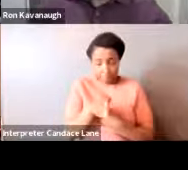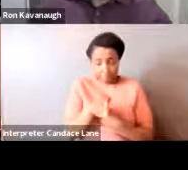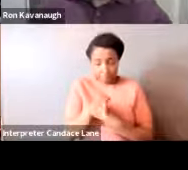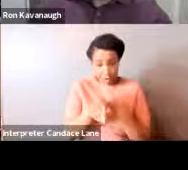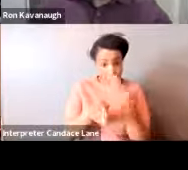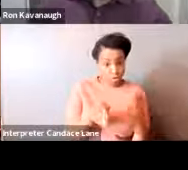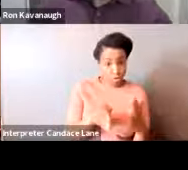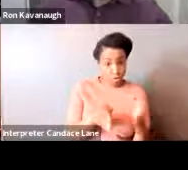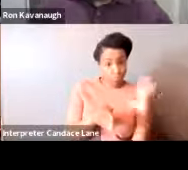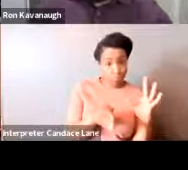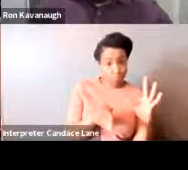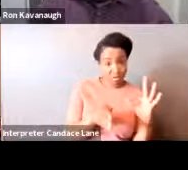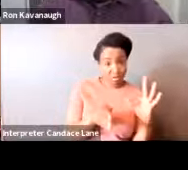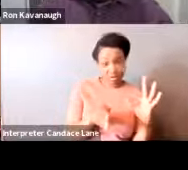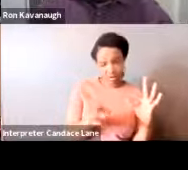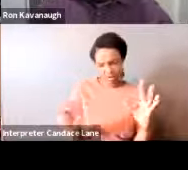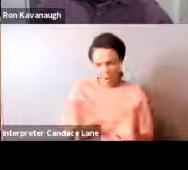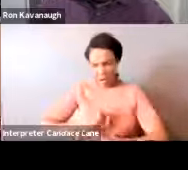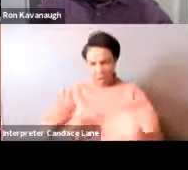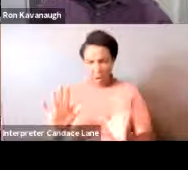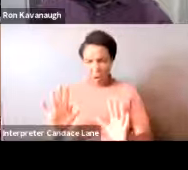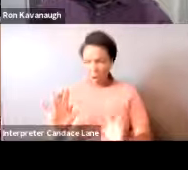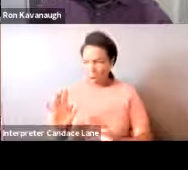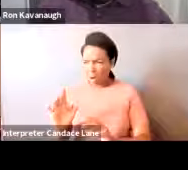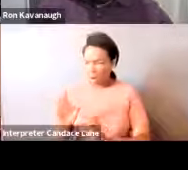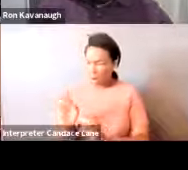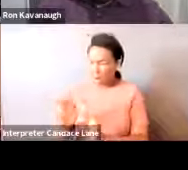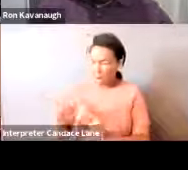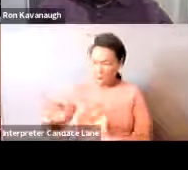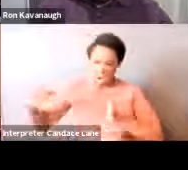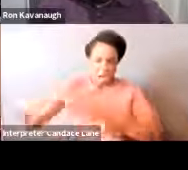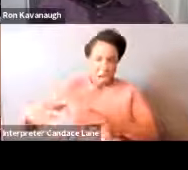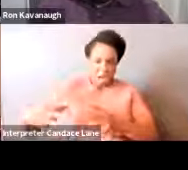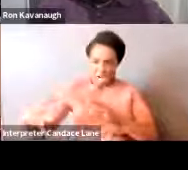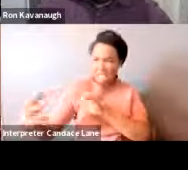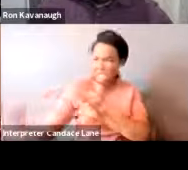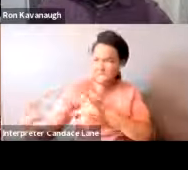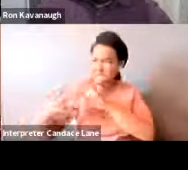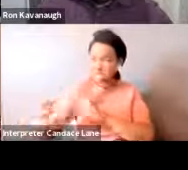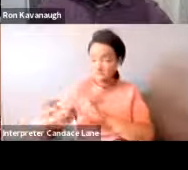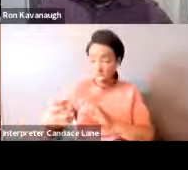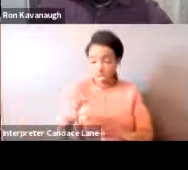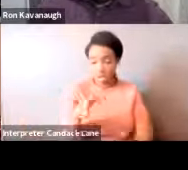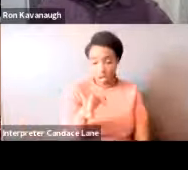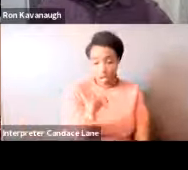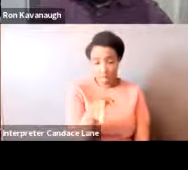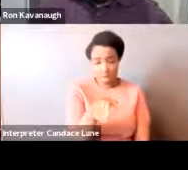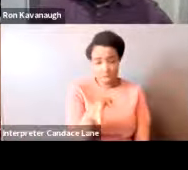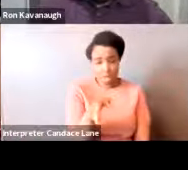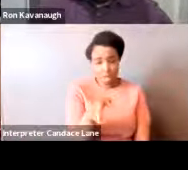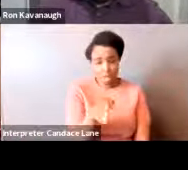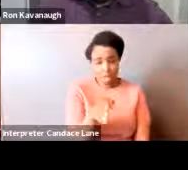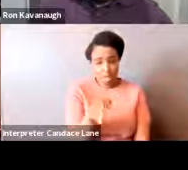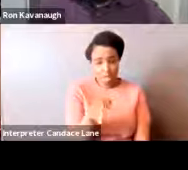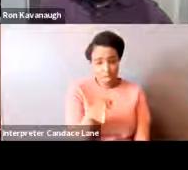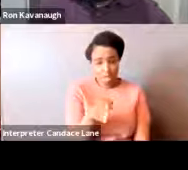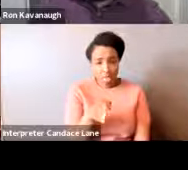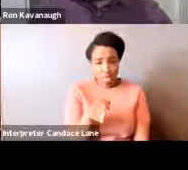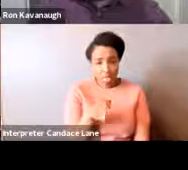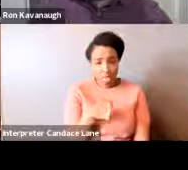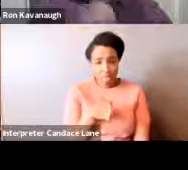steel, or an ideology of hatred. The country is full of